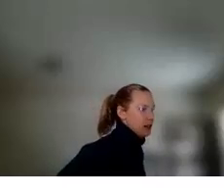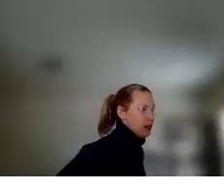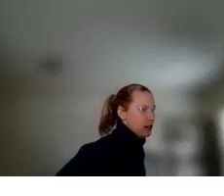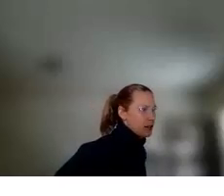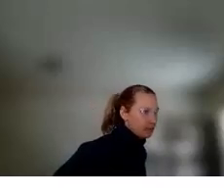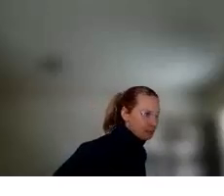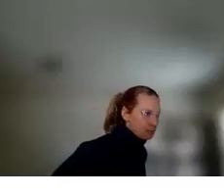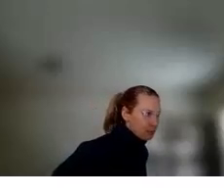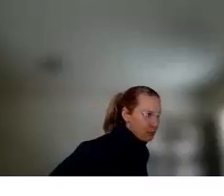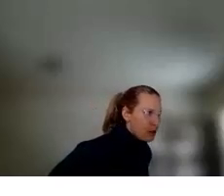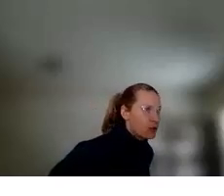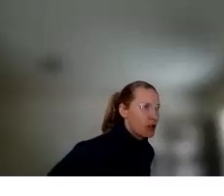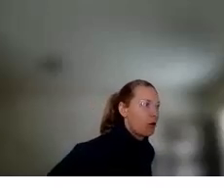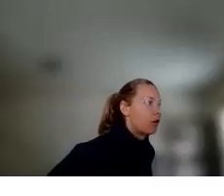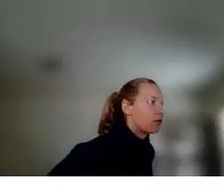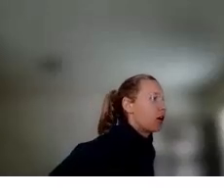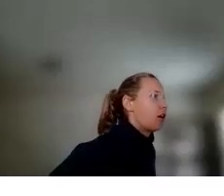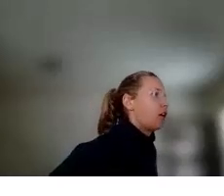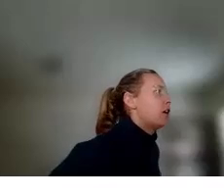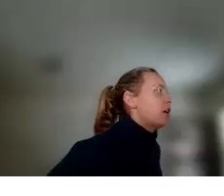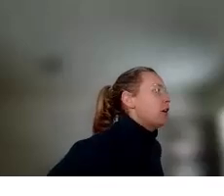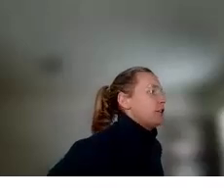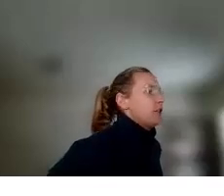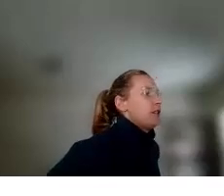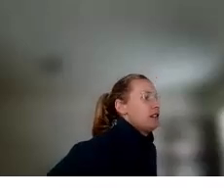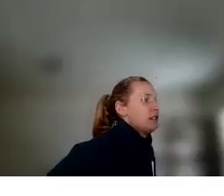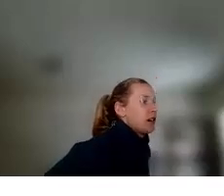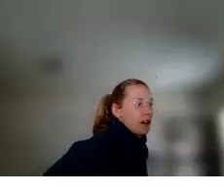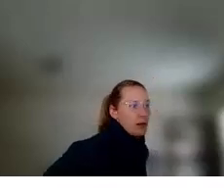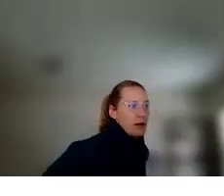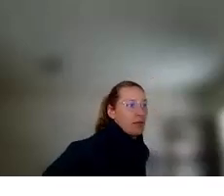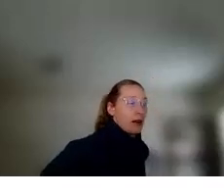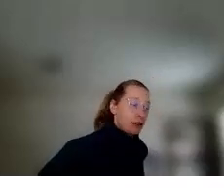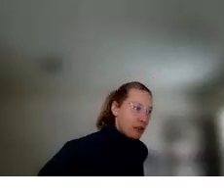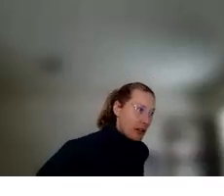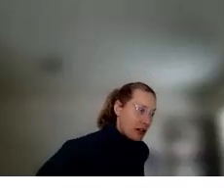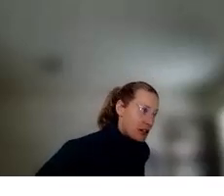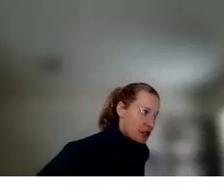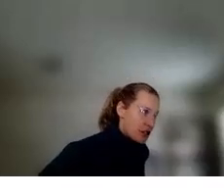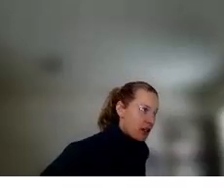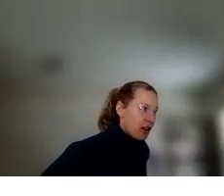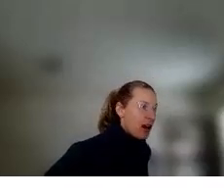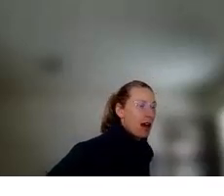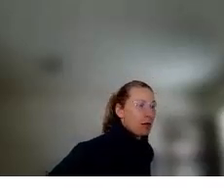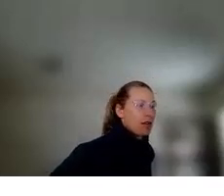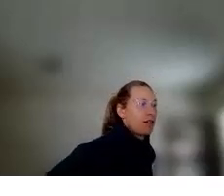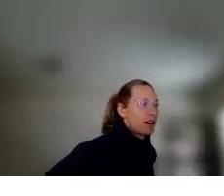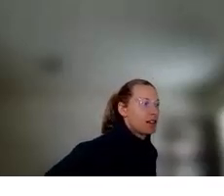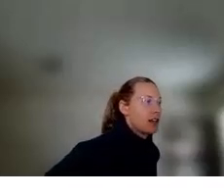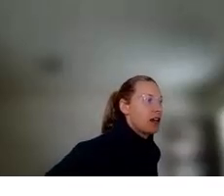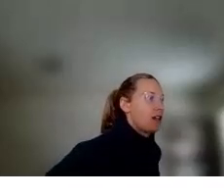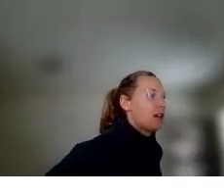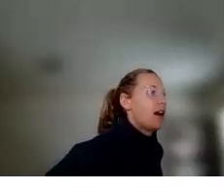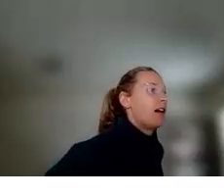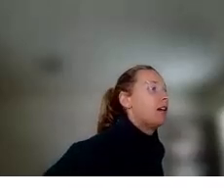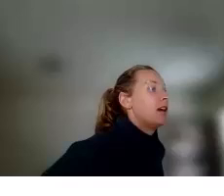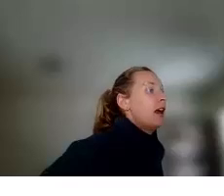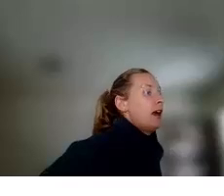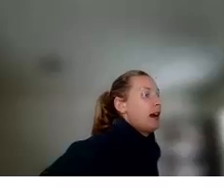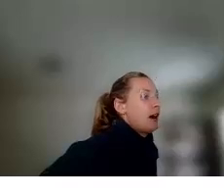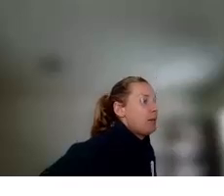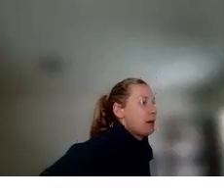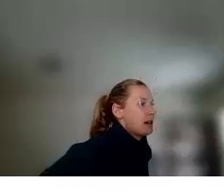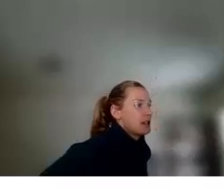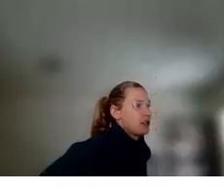those activities. So overall, you'll need to document the medical condition, how it affects the